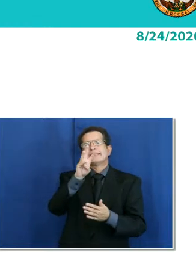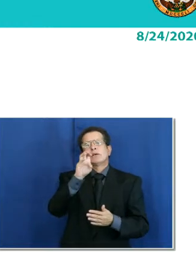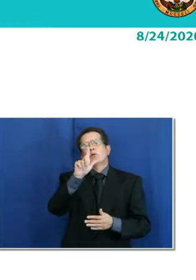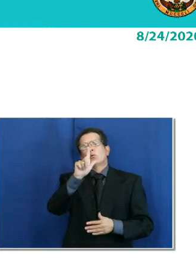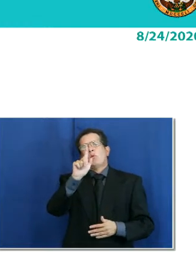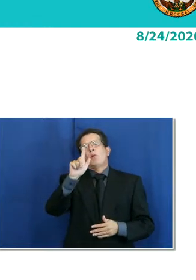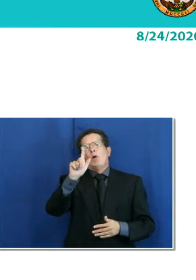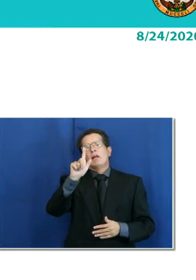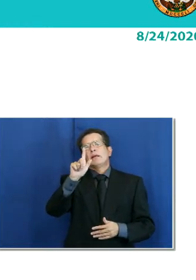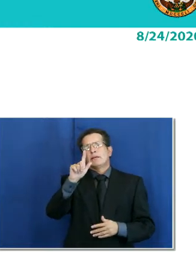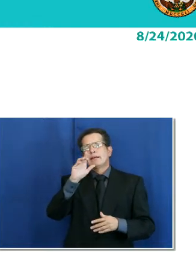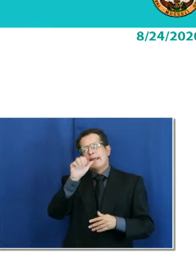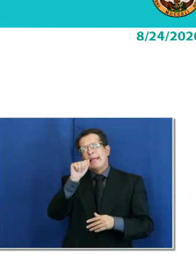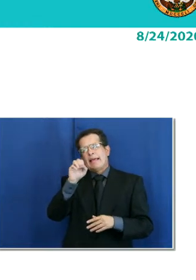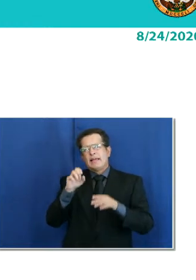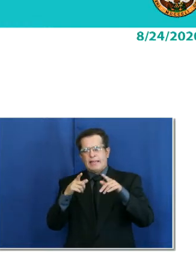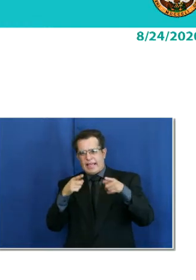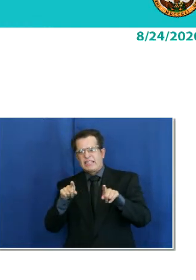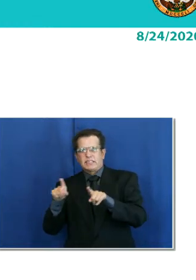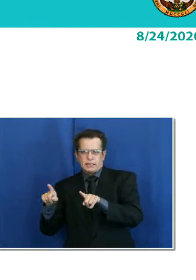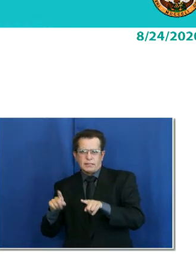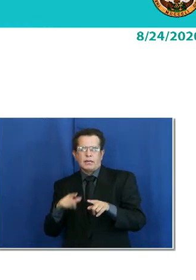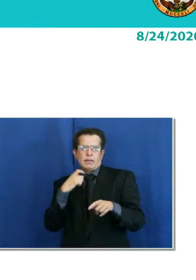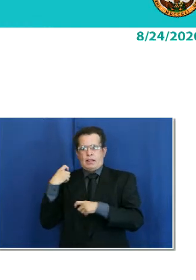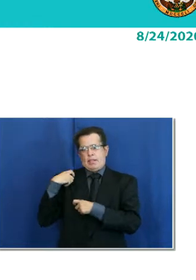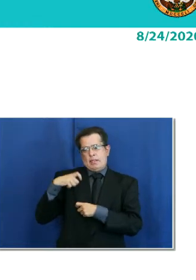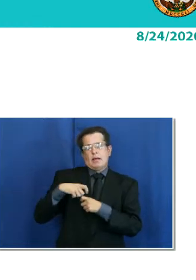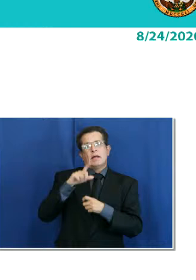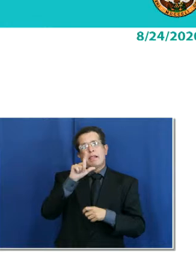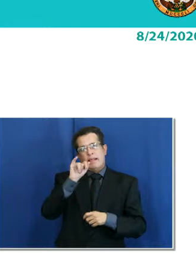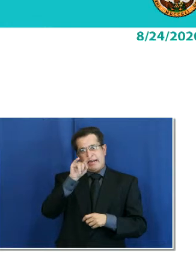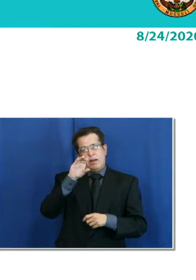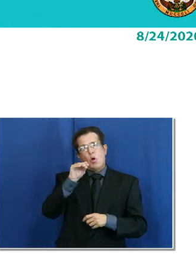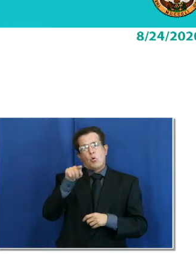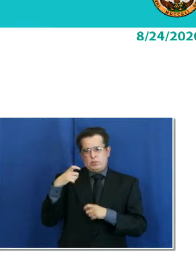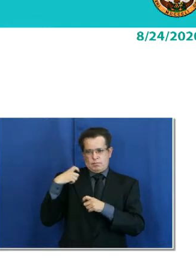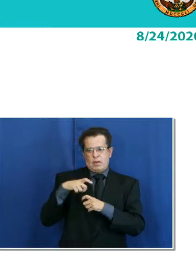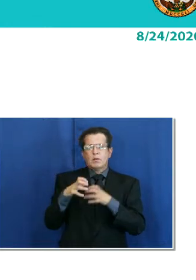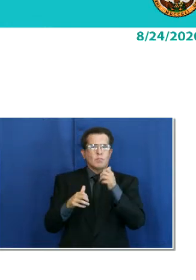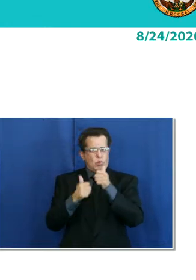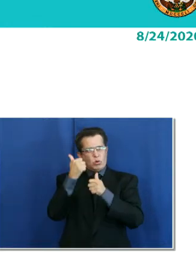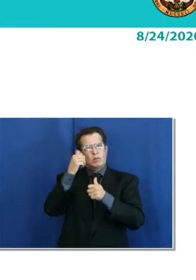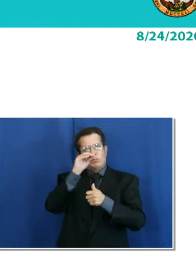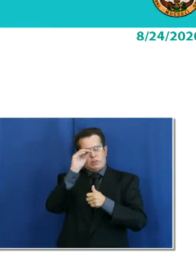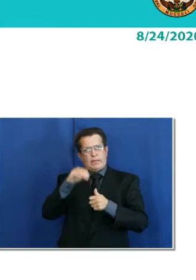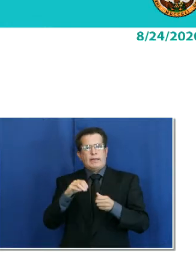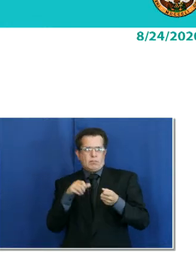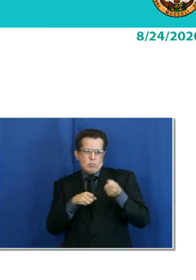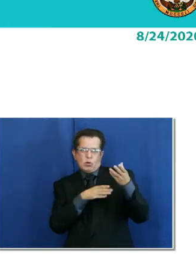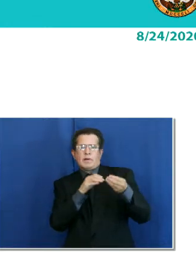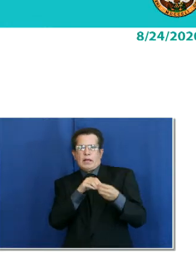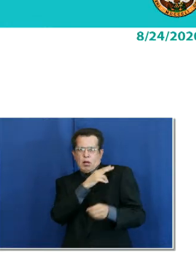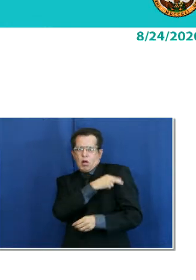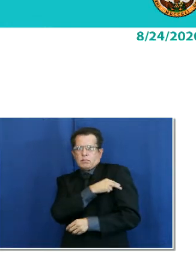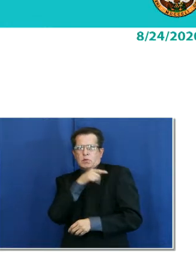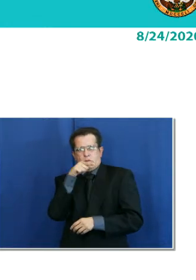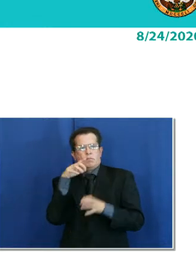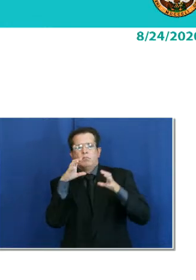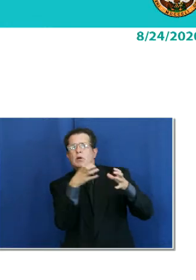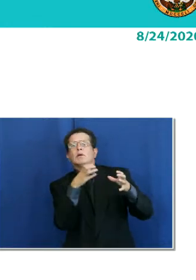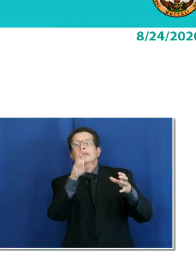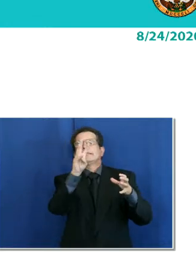1,621 cases. Latinos or Hispanics represent the majority of hospitalizations at 62%, or